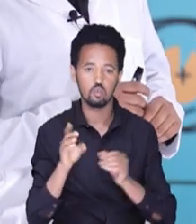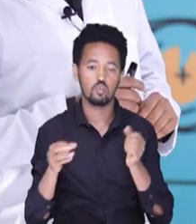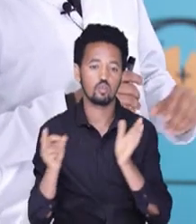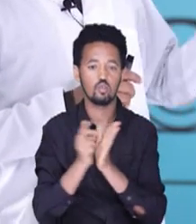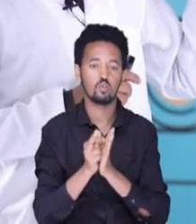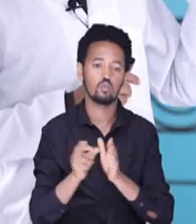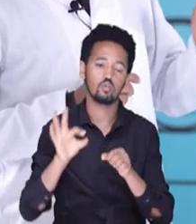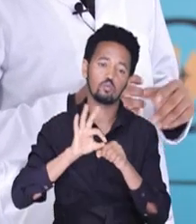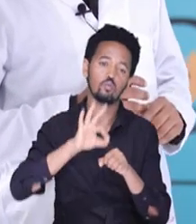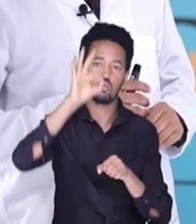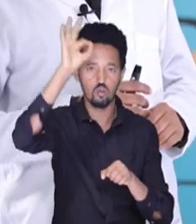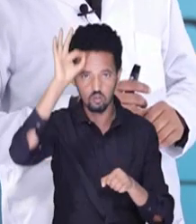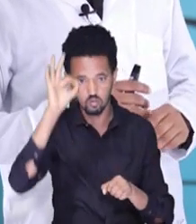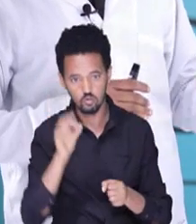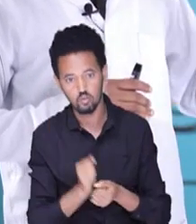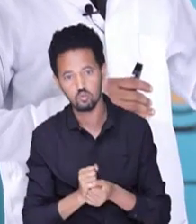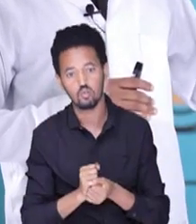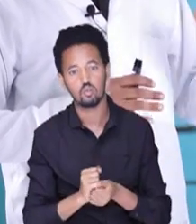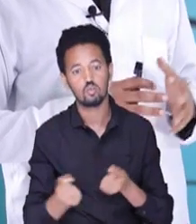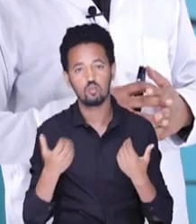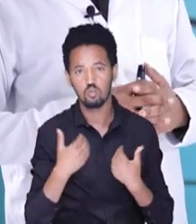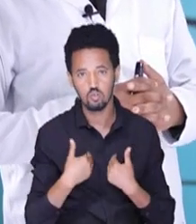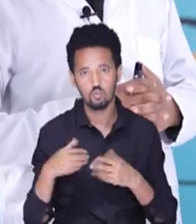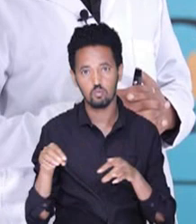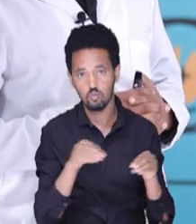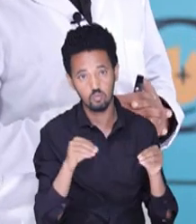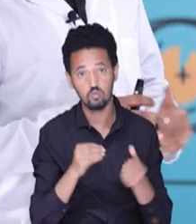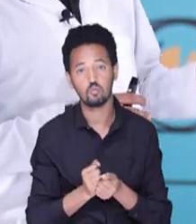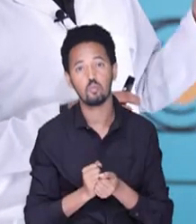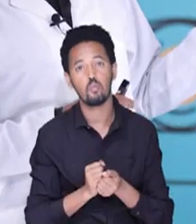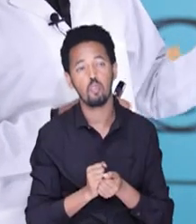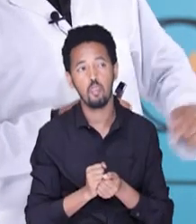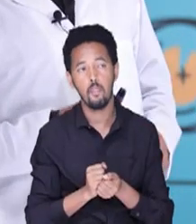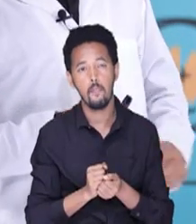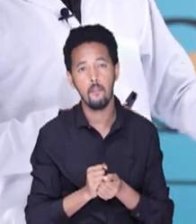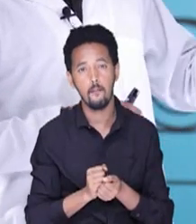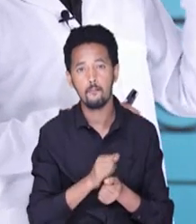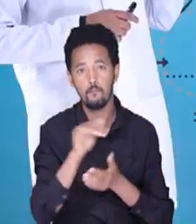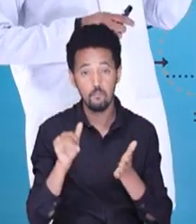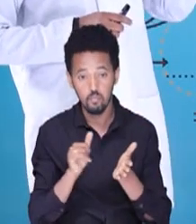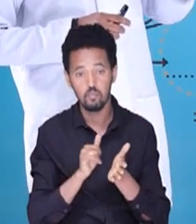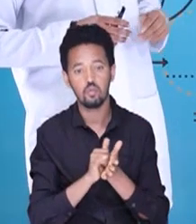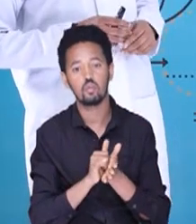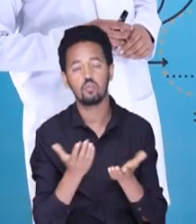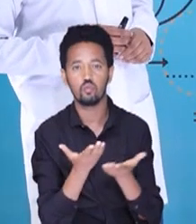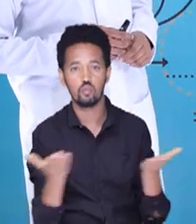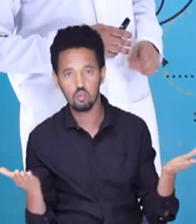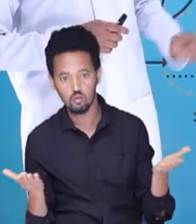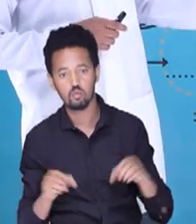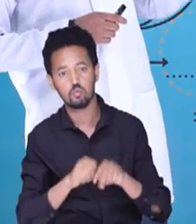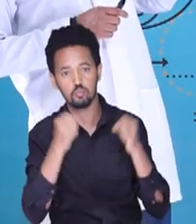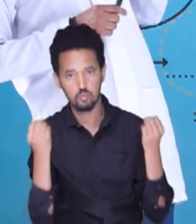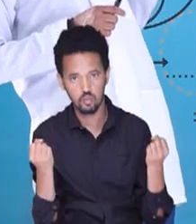reform. In 1614, the leaders of the Leveller Movement was imprisoned. Then Cromwell said that, "For is there you will break